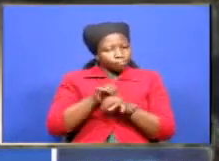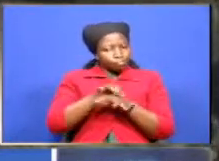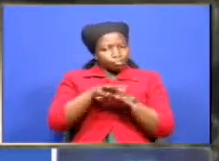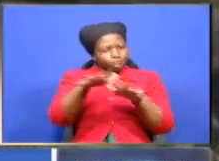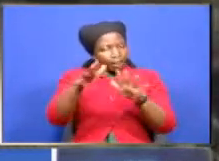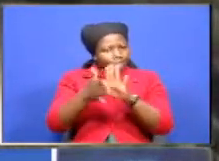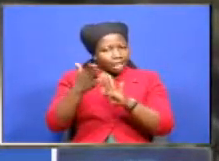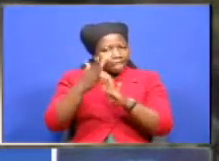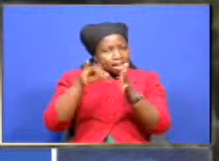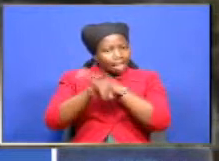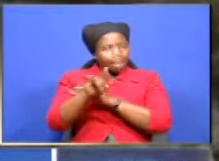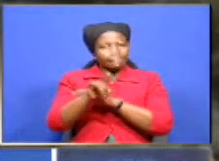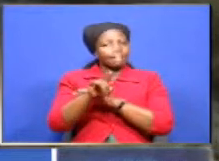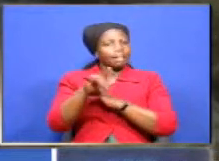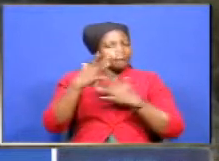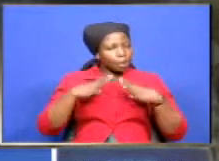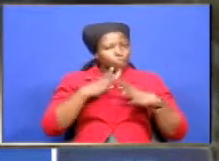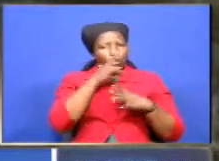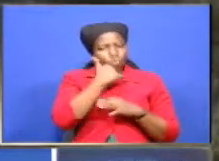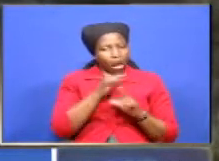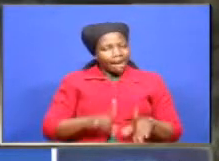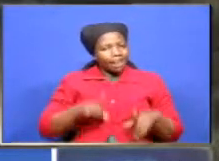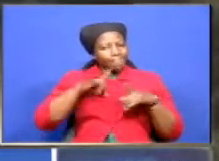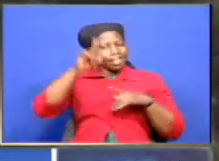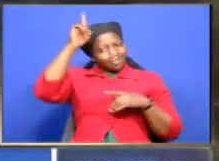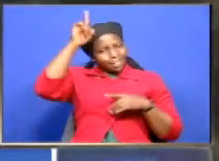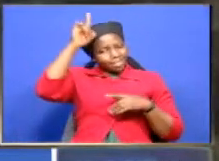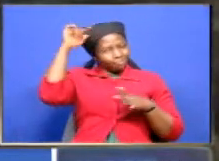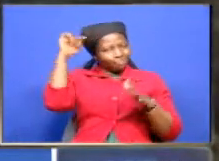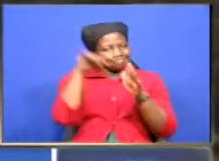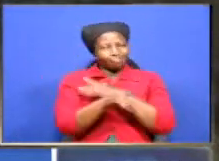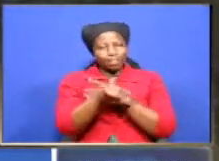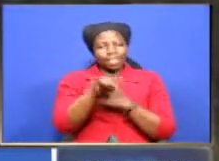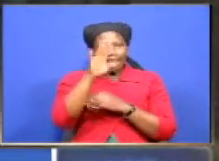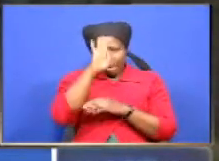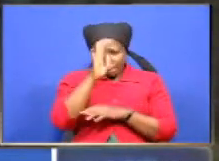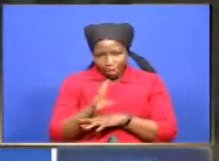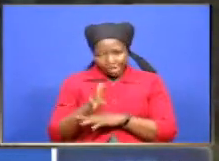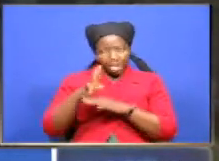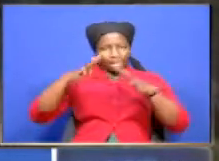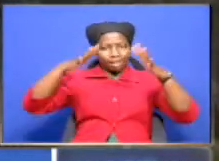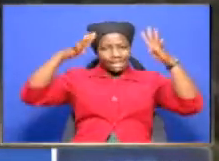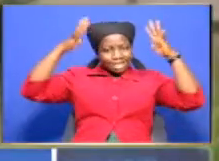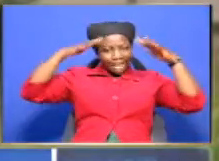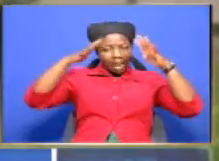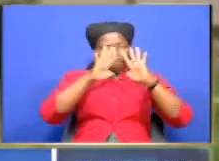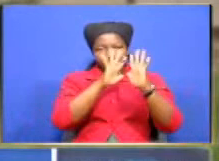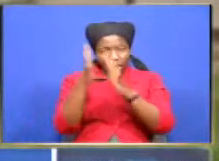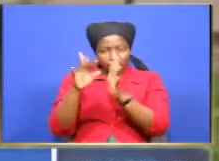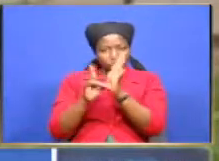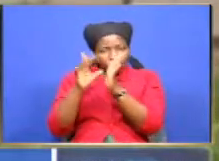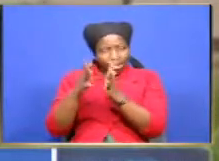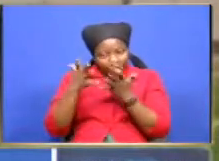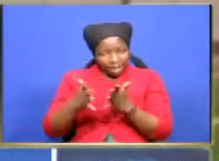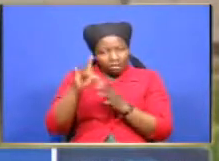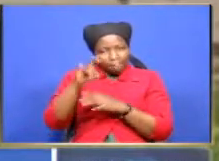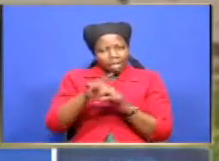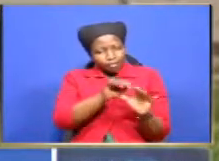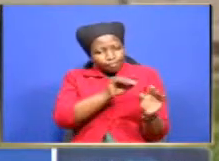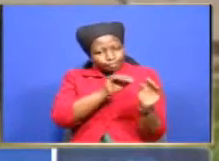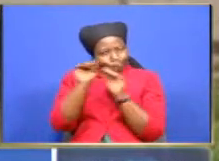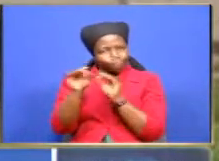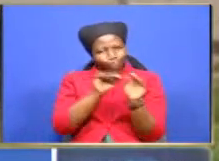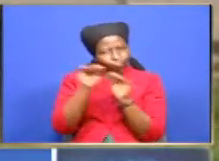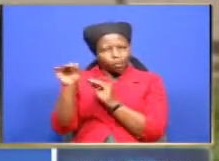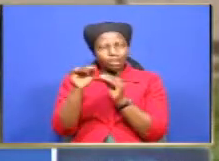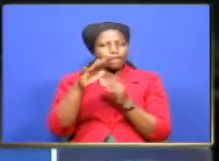fast among indigenous people in the most remote parts of Brazil's Amazon rainforest that doctors are having to evacuate the most